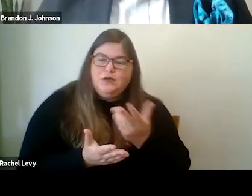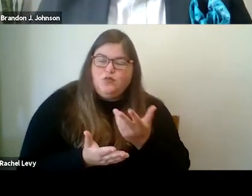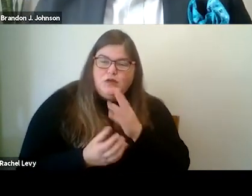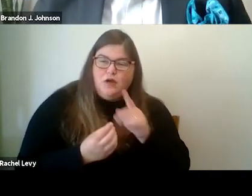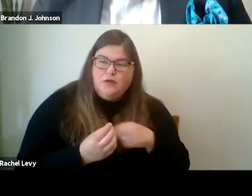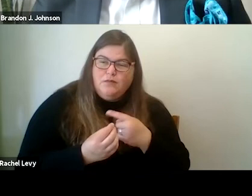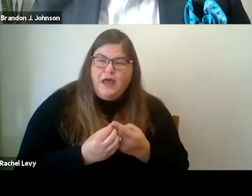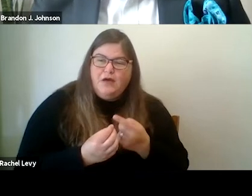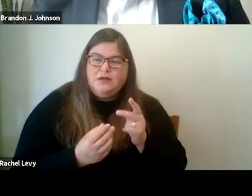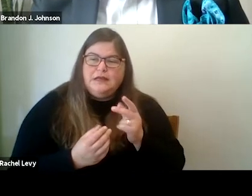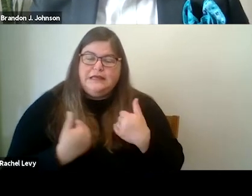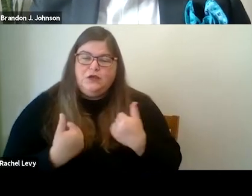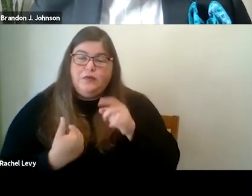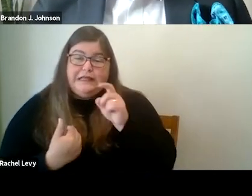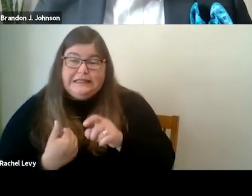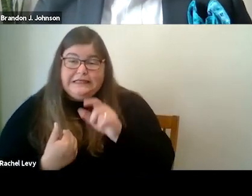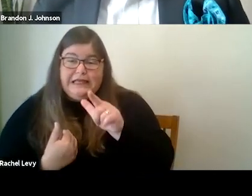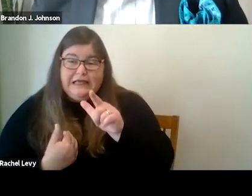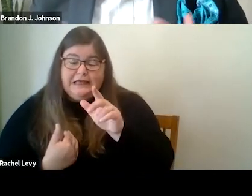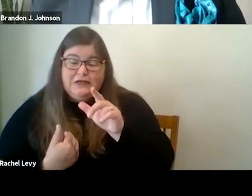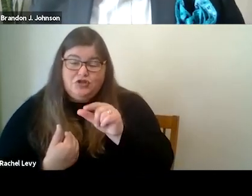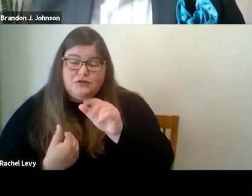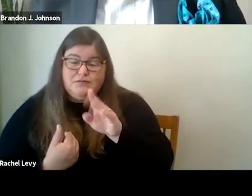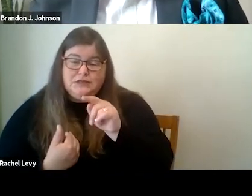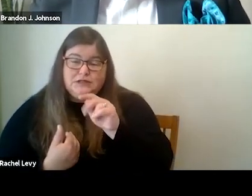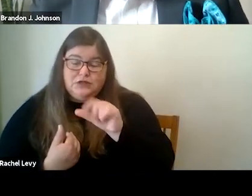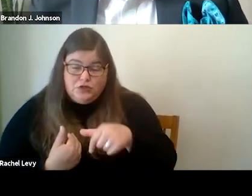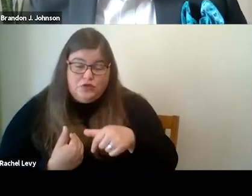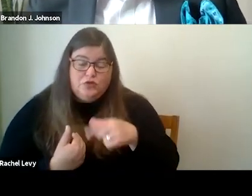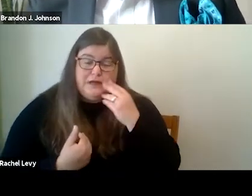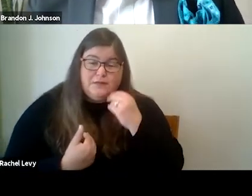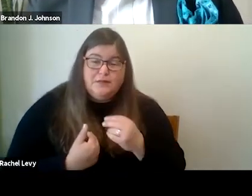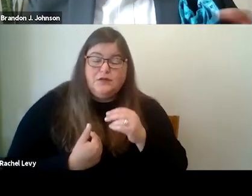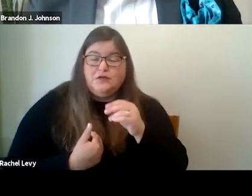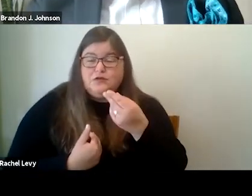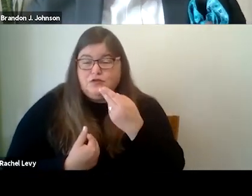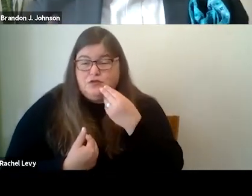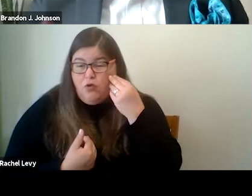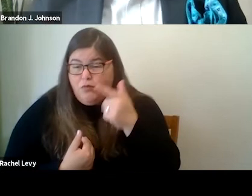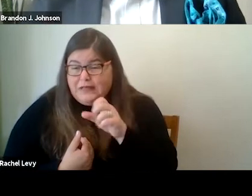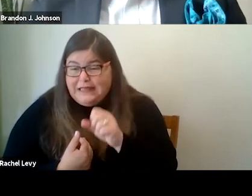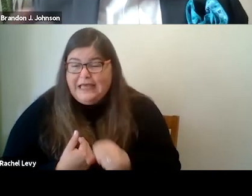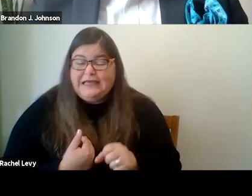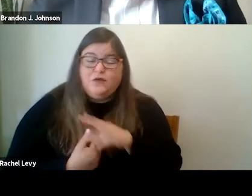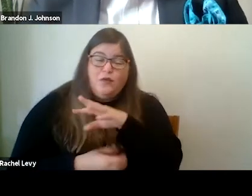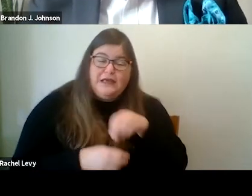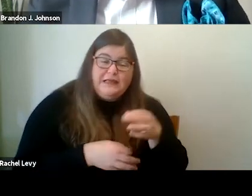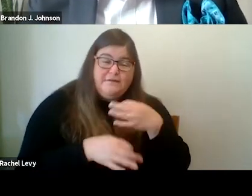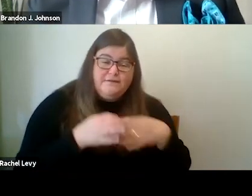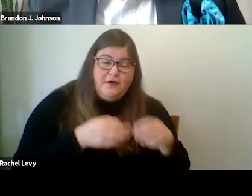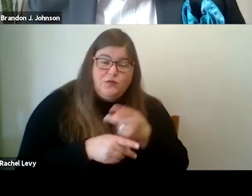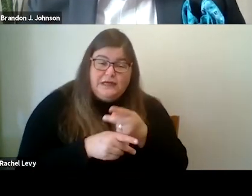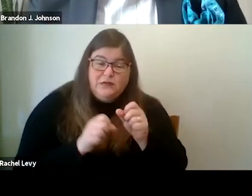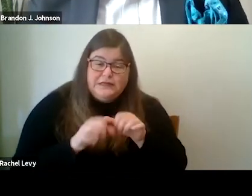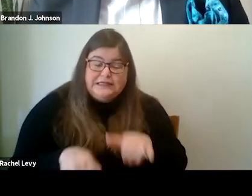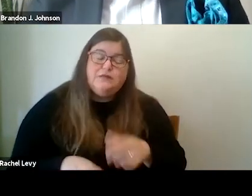who are experiencing homelessness, those in the foster care system. It is important for us to meet the needs and 988 to have